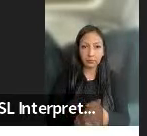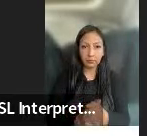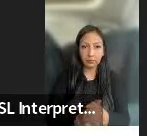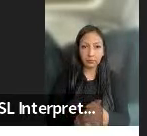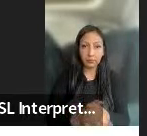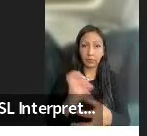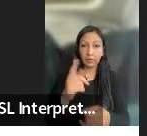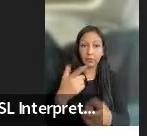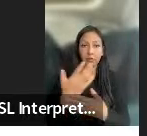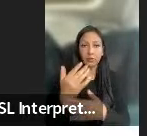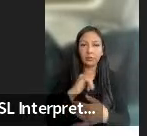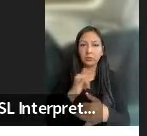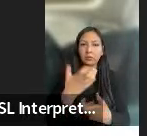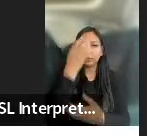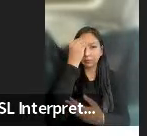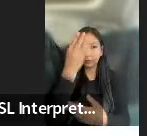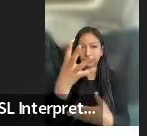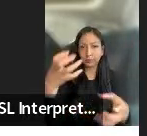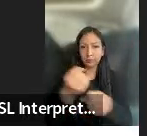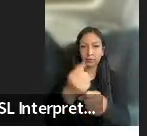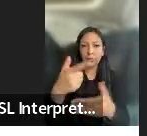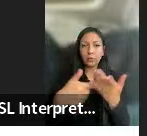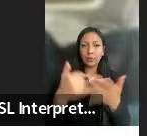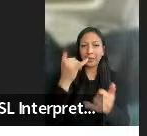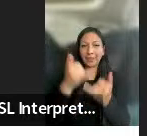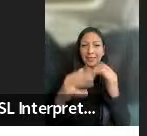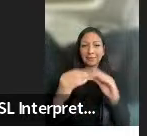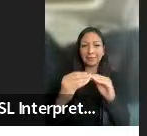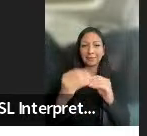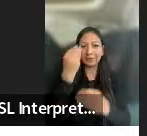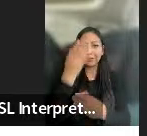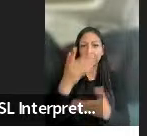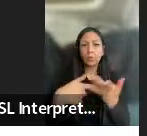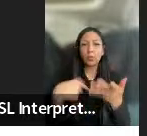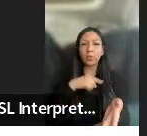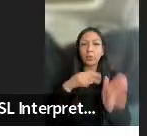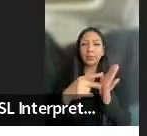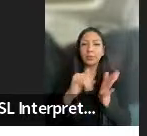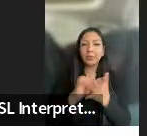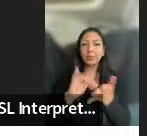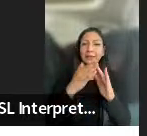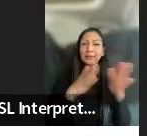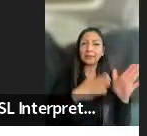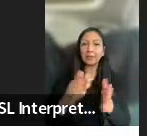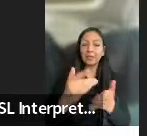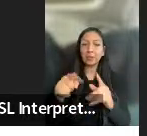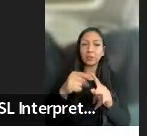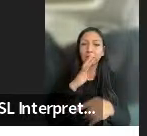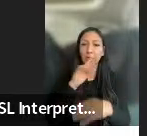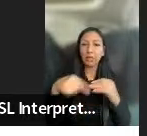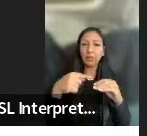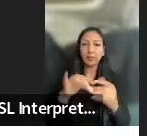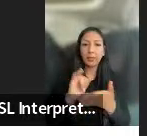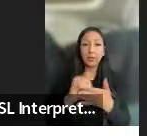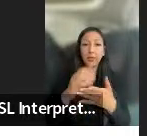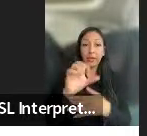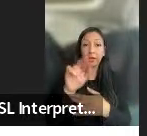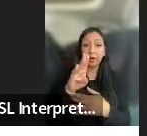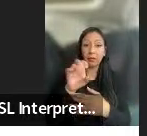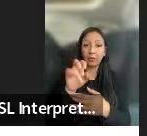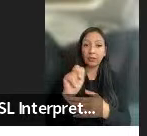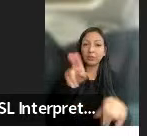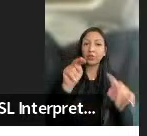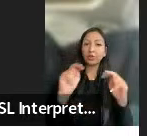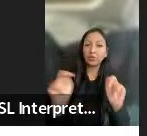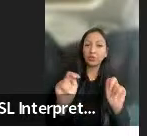So I just also want to recap from last info session. What do we mean at city planning when we're talking about a carbon neutral city of yes